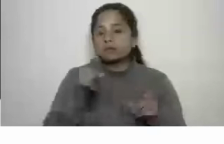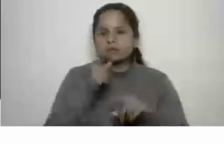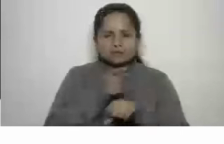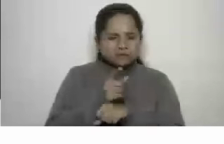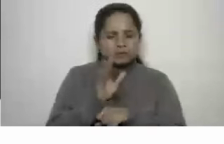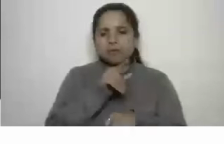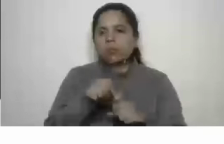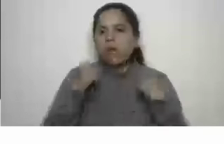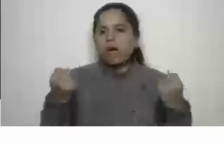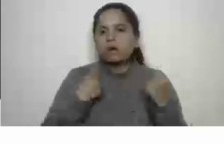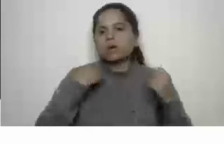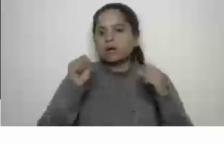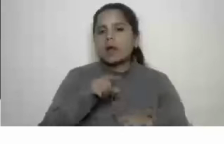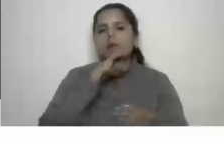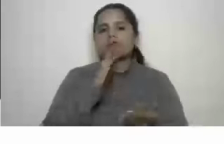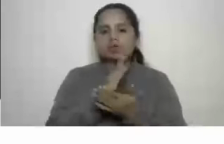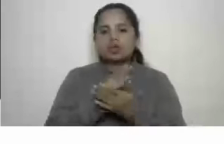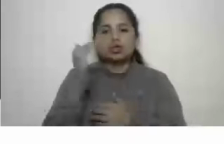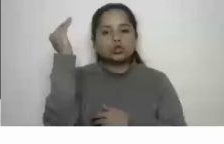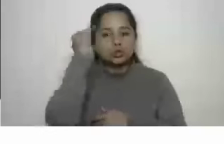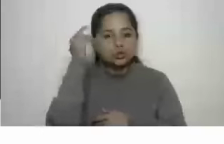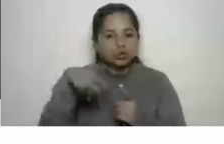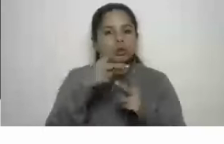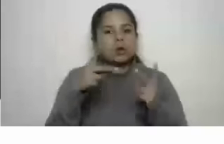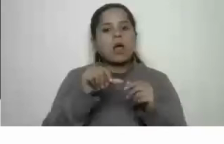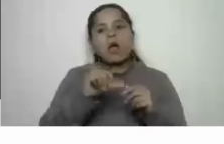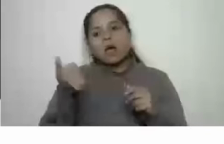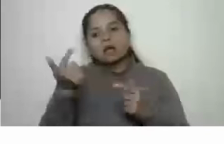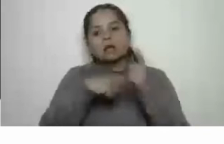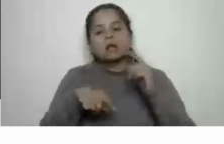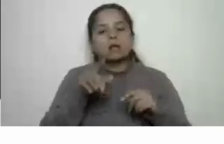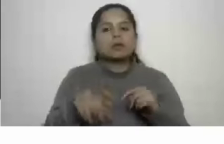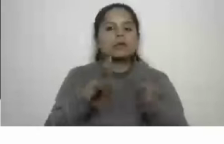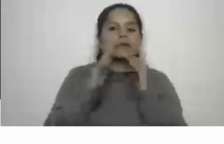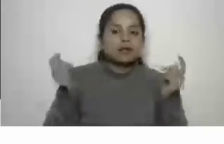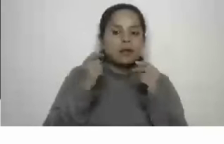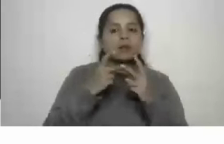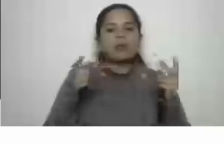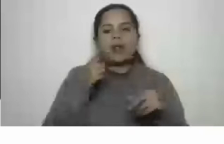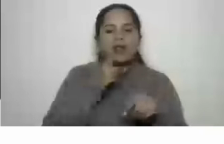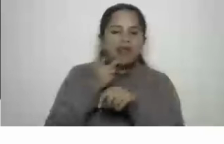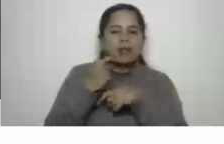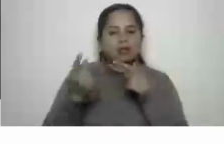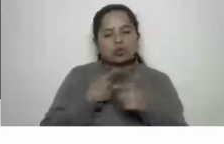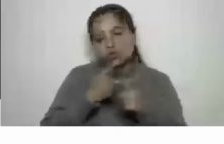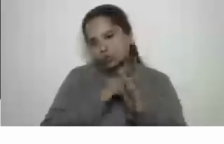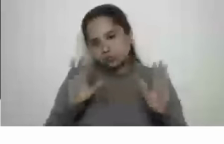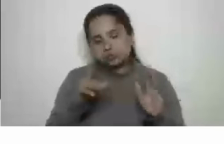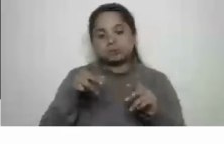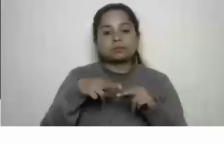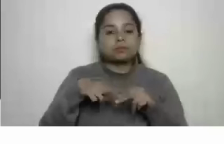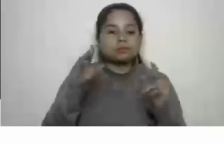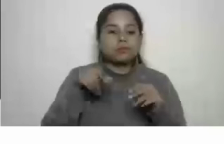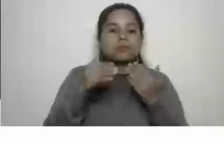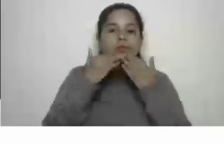this activity, we can make sure that the knowledge of and the extra language is celebrated instead of getting ridiculed. And finally,